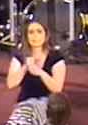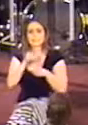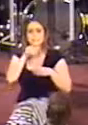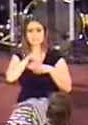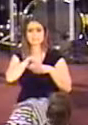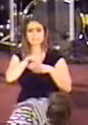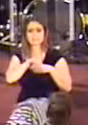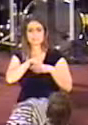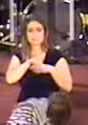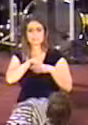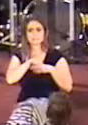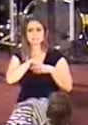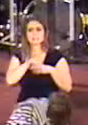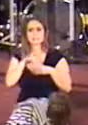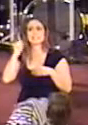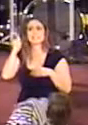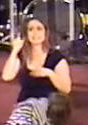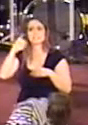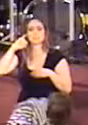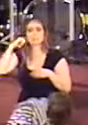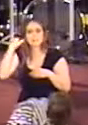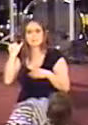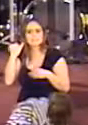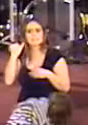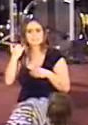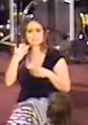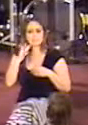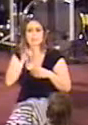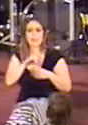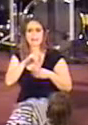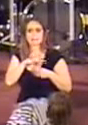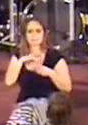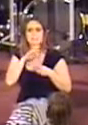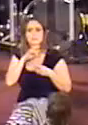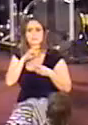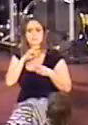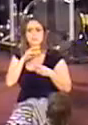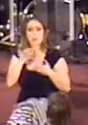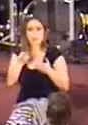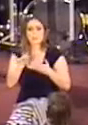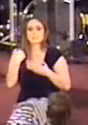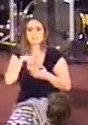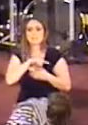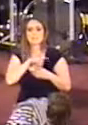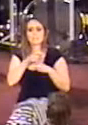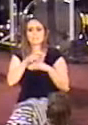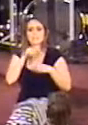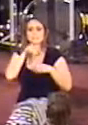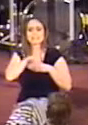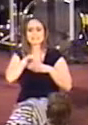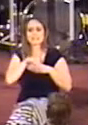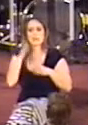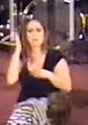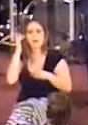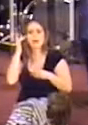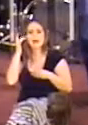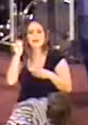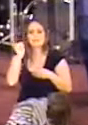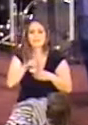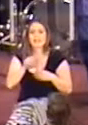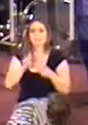God's Spirit, who indwells us, wants us. See, He wants us from the inside because that's where everything begins, from